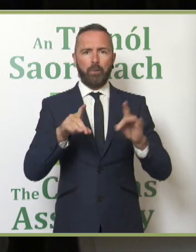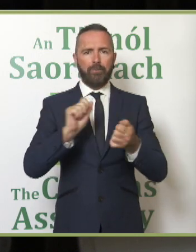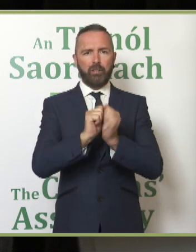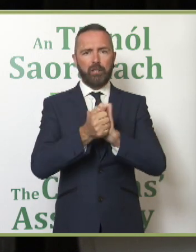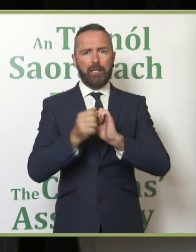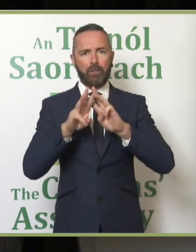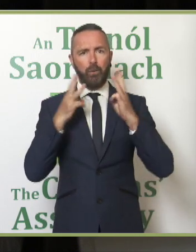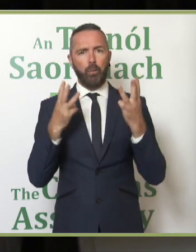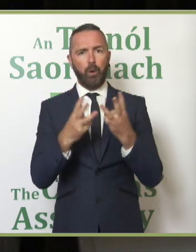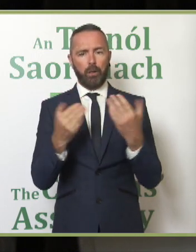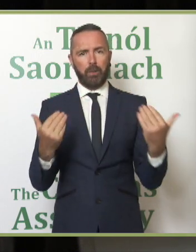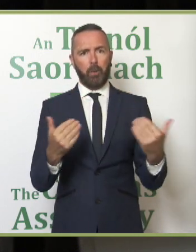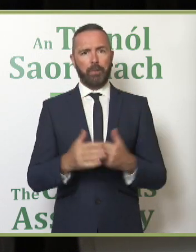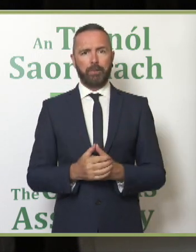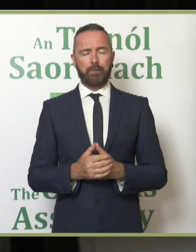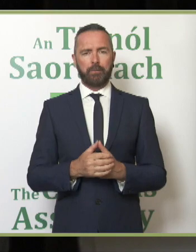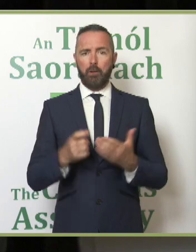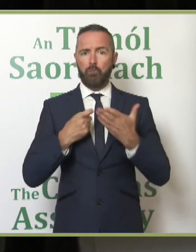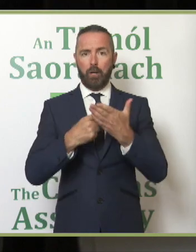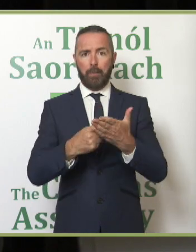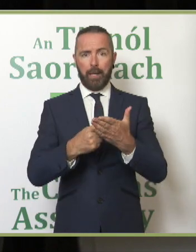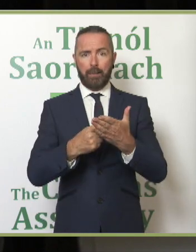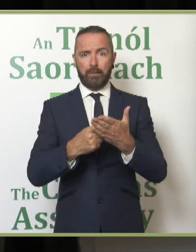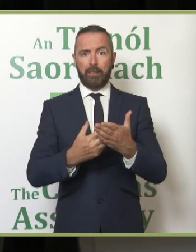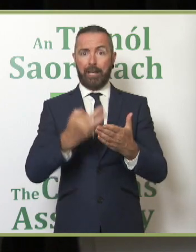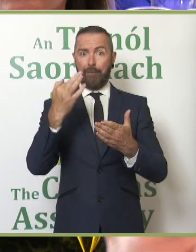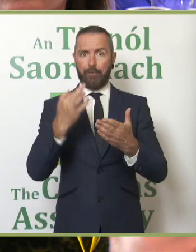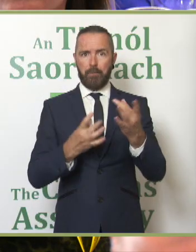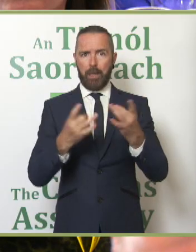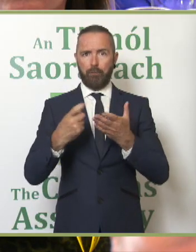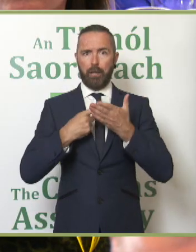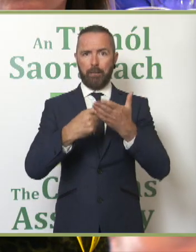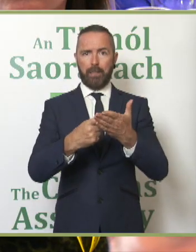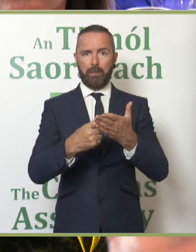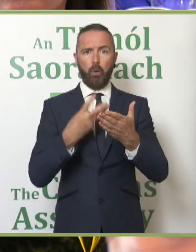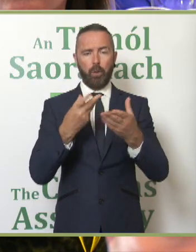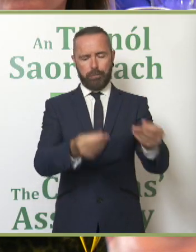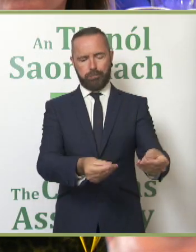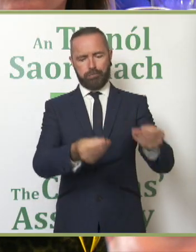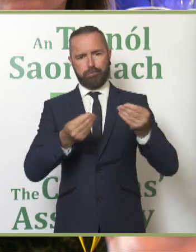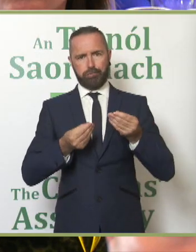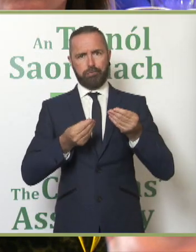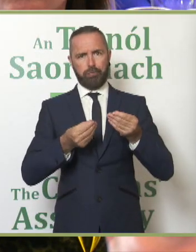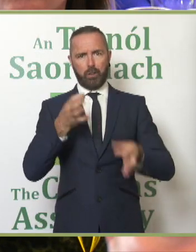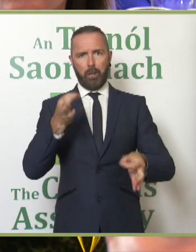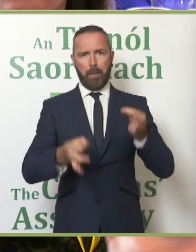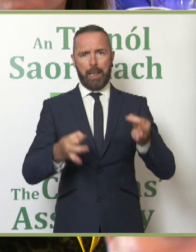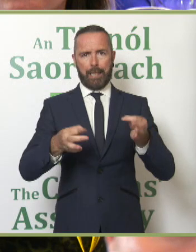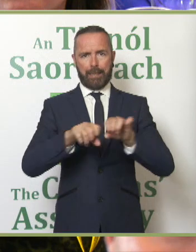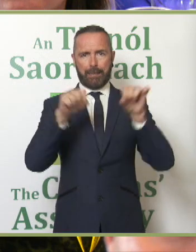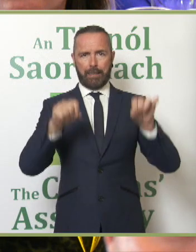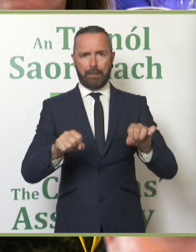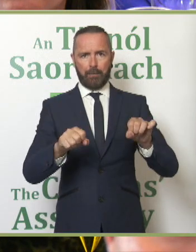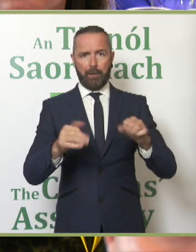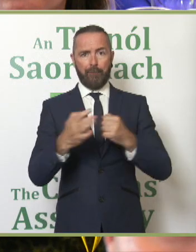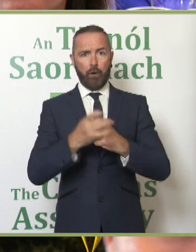And as has been mentioned, the recommendations that are made then by citizens' assemblies generally, they feed back into the political system for consideration